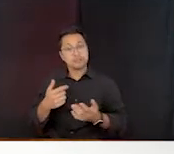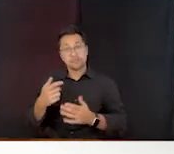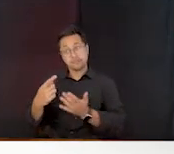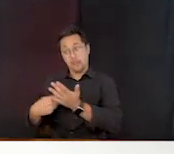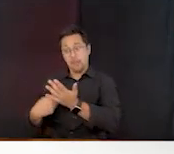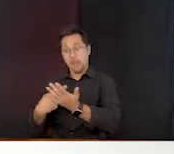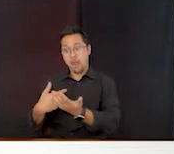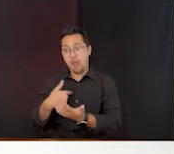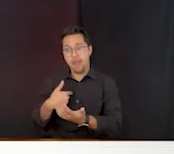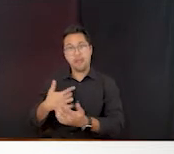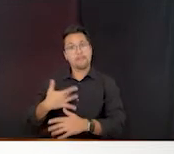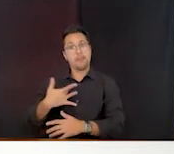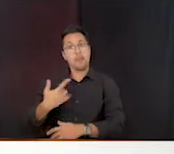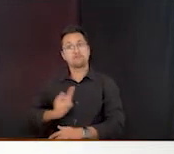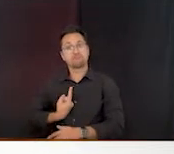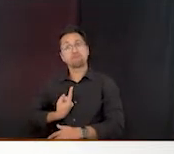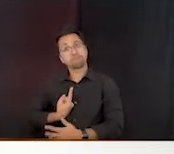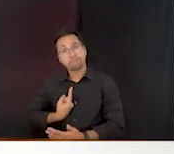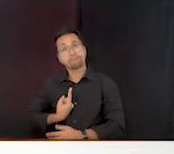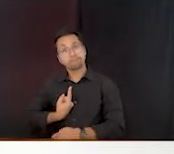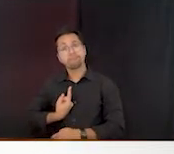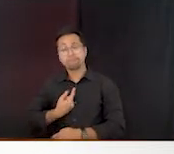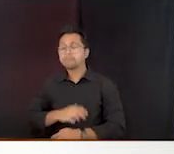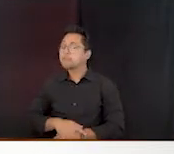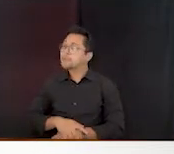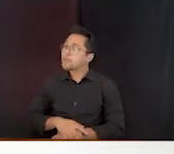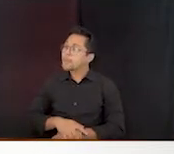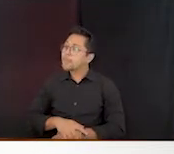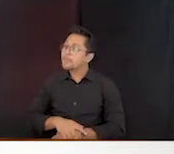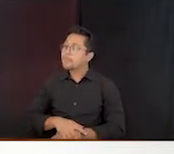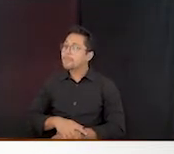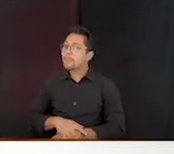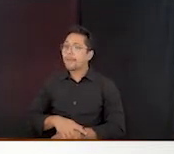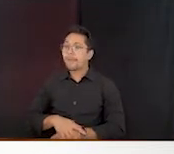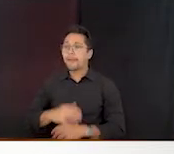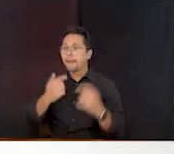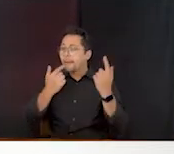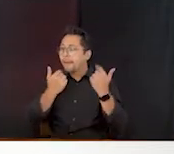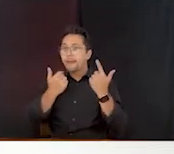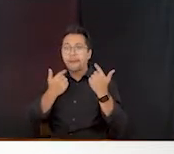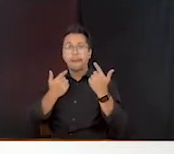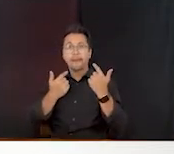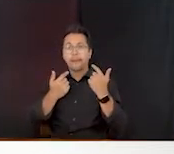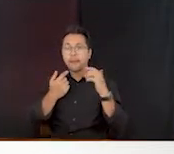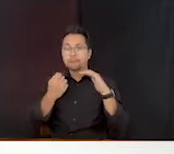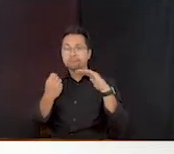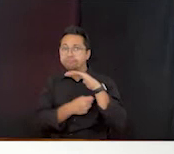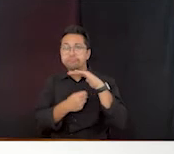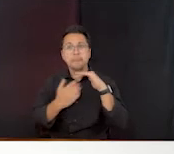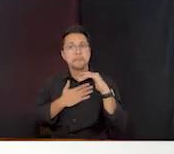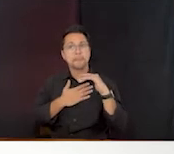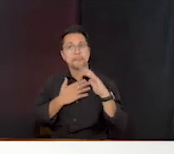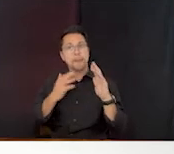been kind of lonely, and, I was spending a lot more time in my room than I could have been.